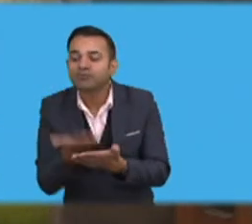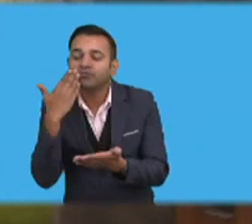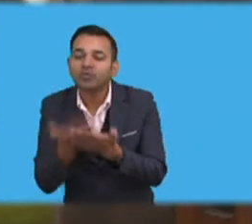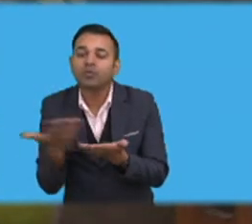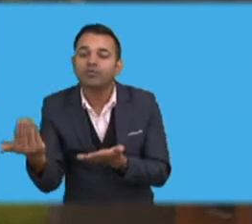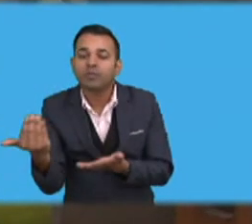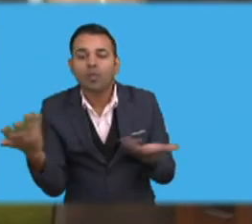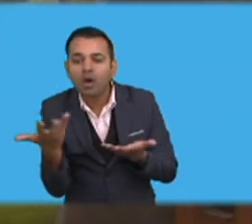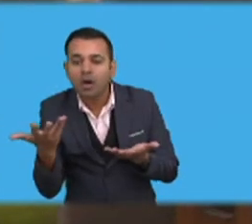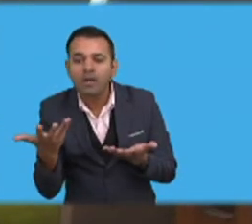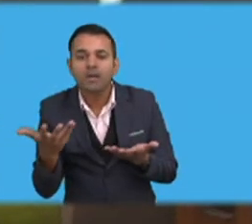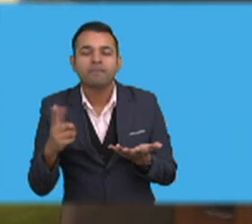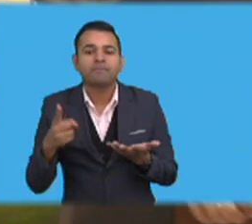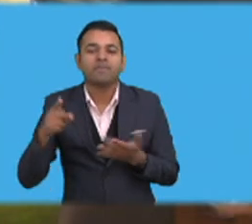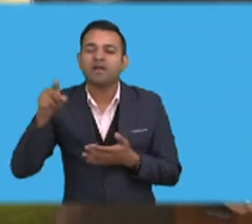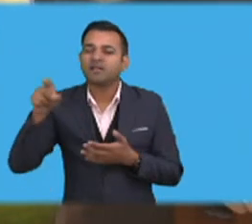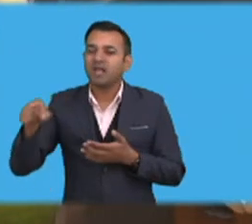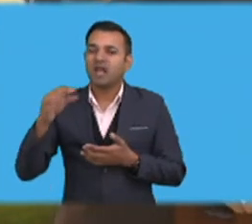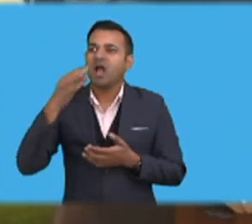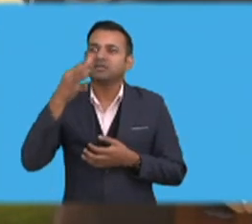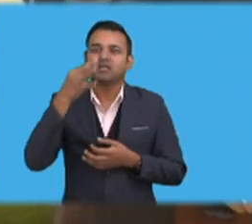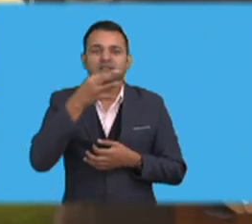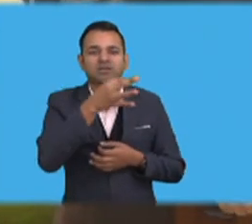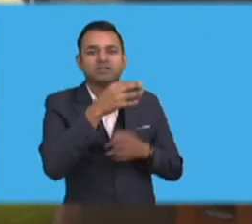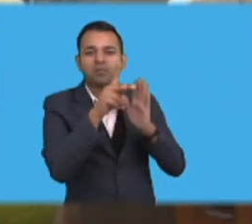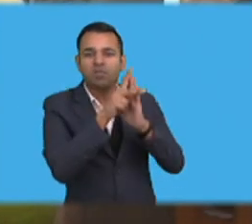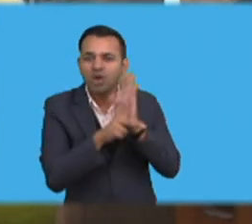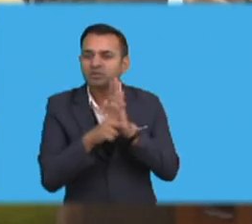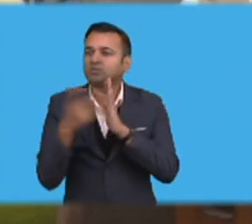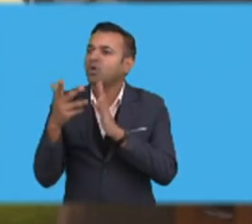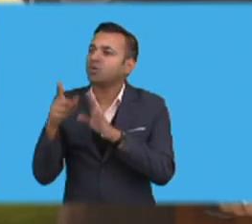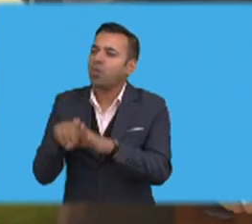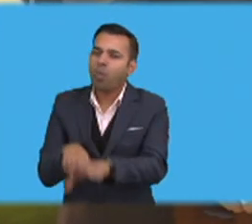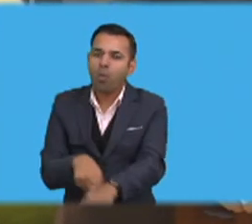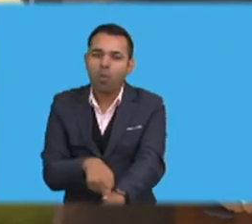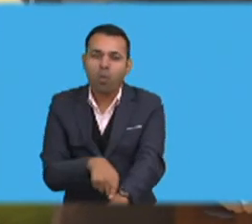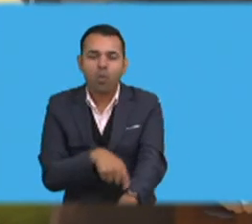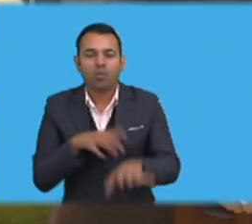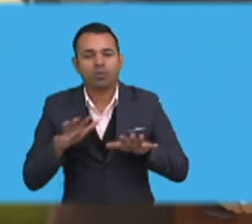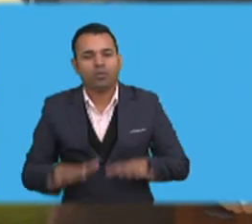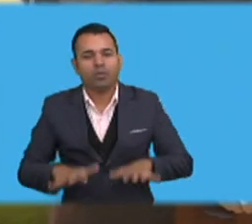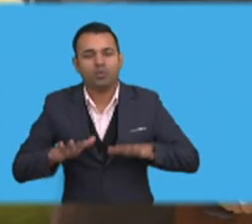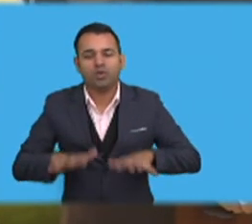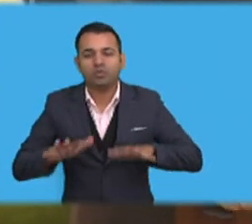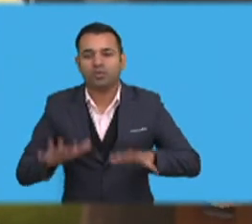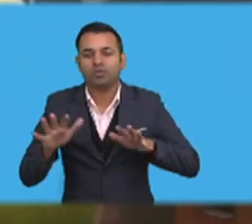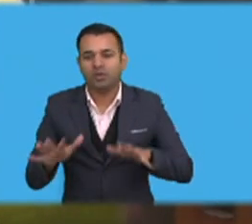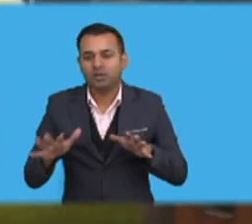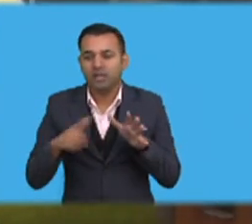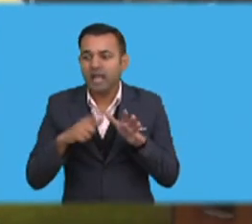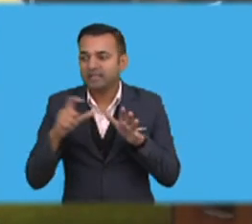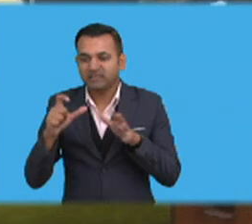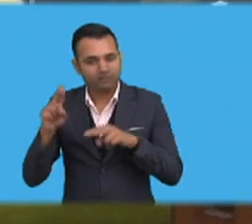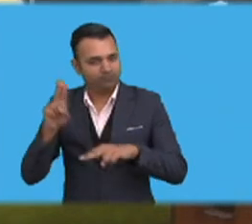have big lawyers, and they drag it out through the system. The ACCF, Madam Speaker, is currently finalizing this claim for